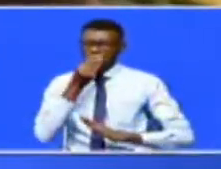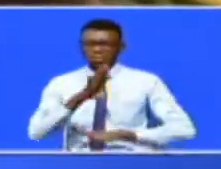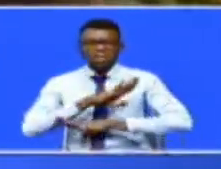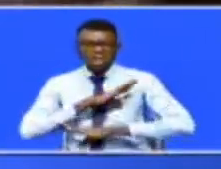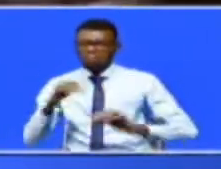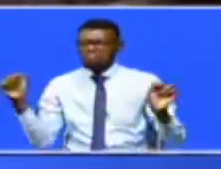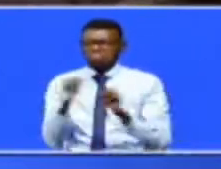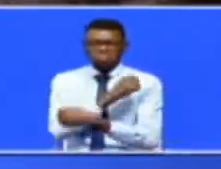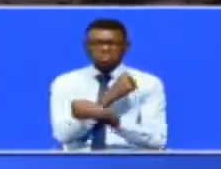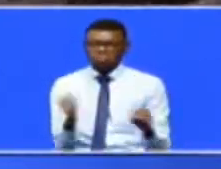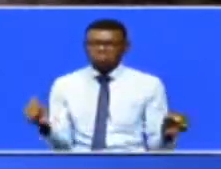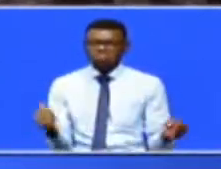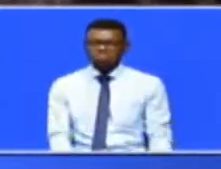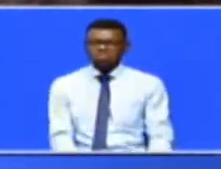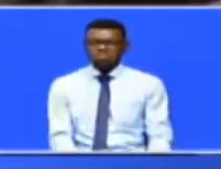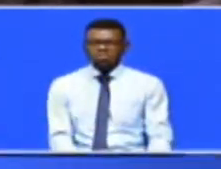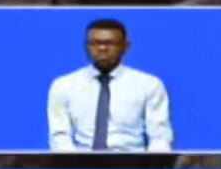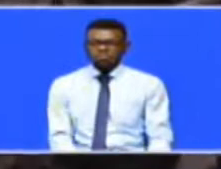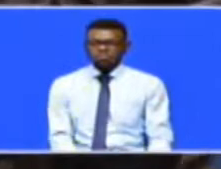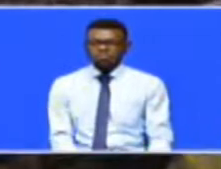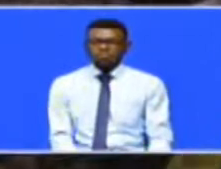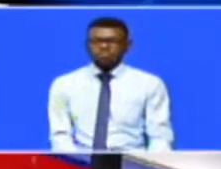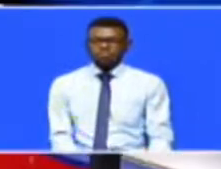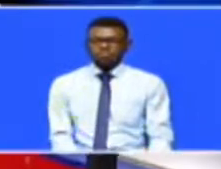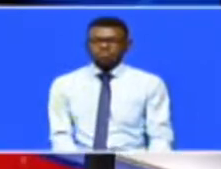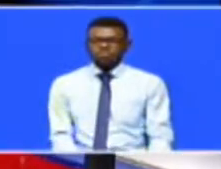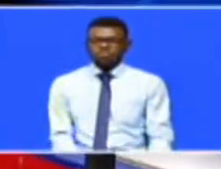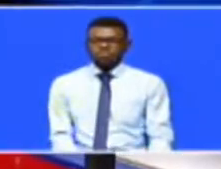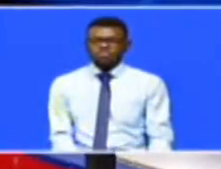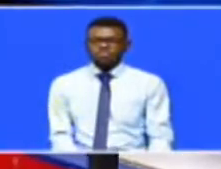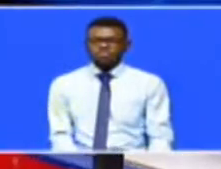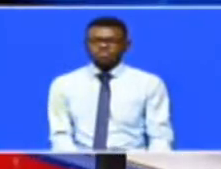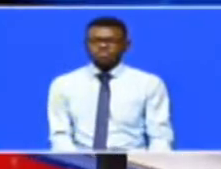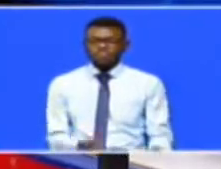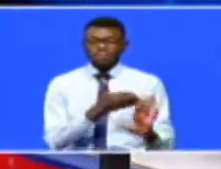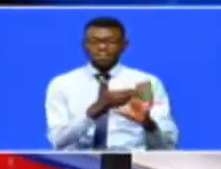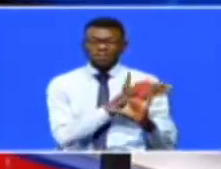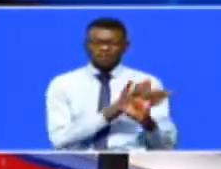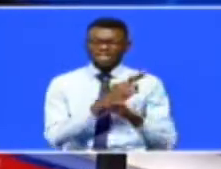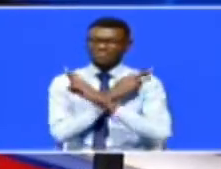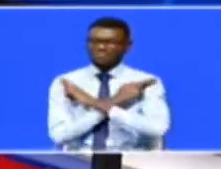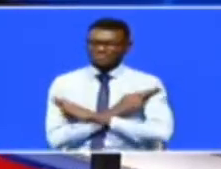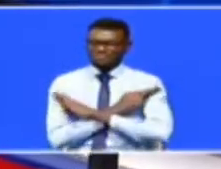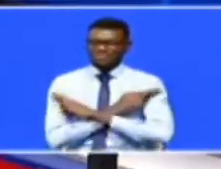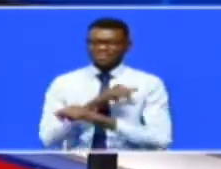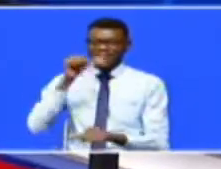insecurity. Patrick Amimo, KTN News. Before we take a break, let's remind you of our big key tonight.